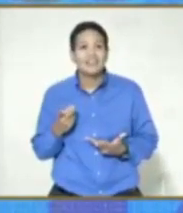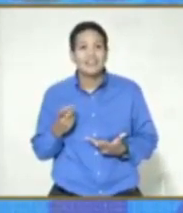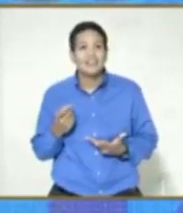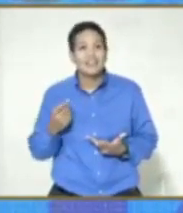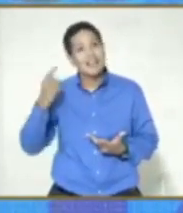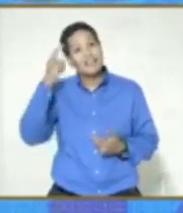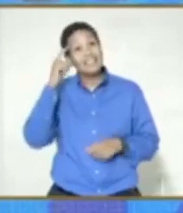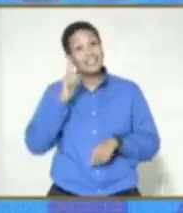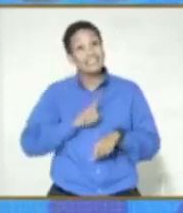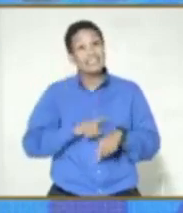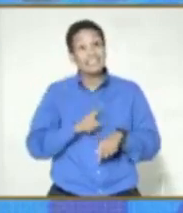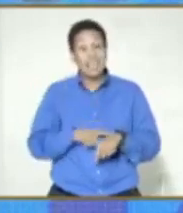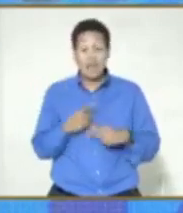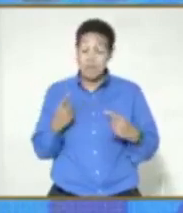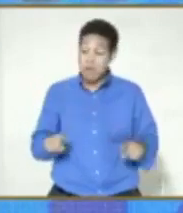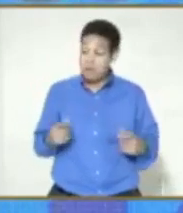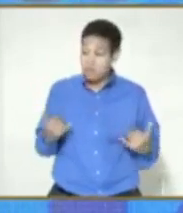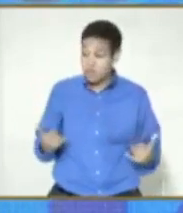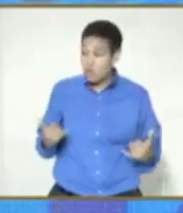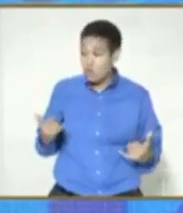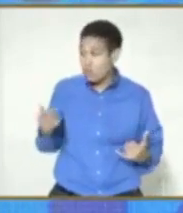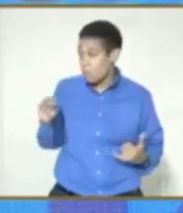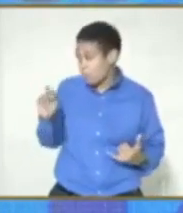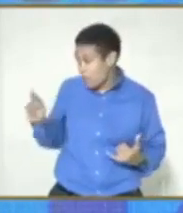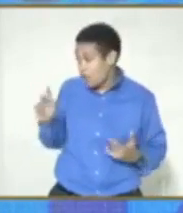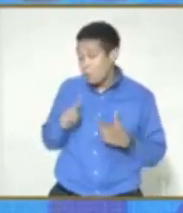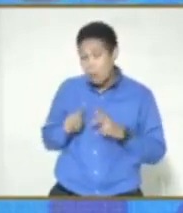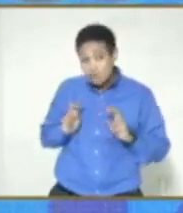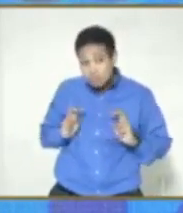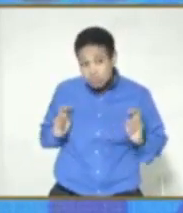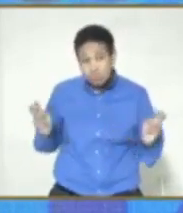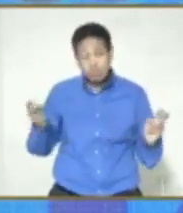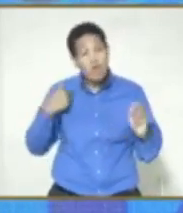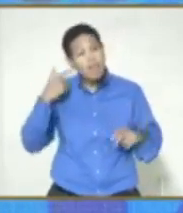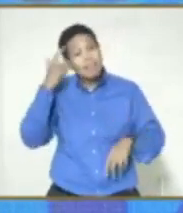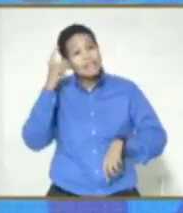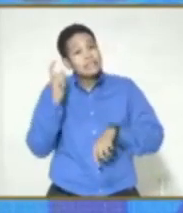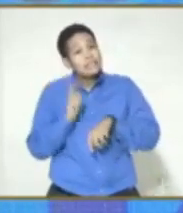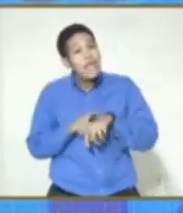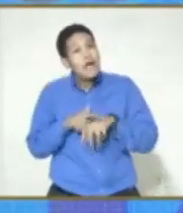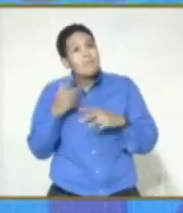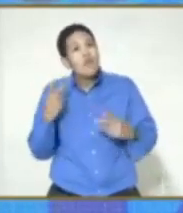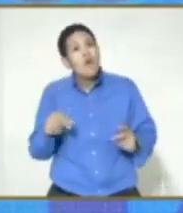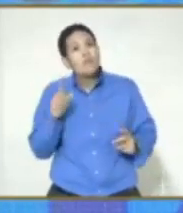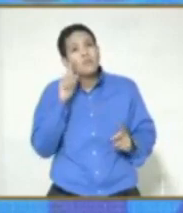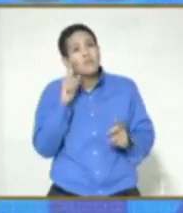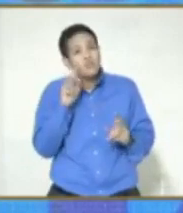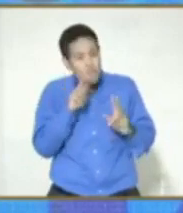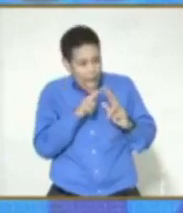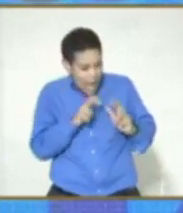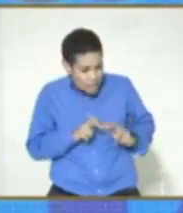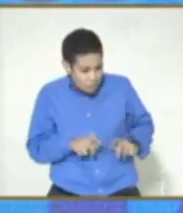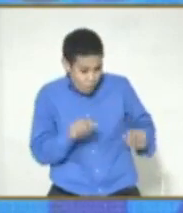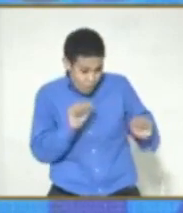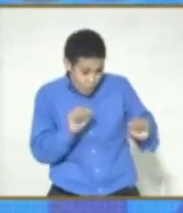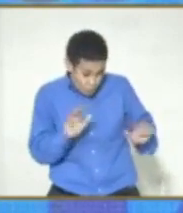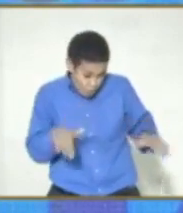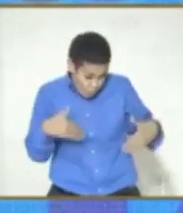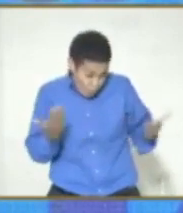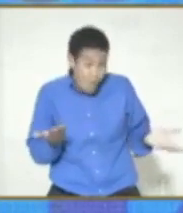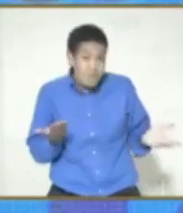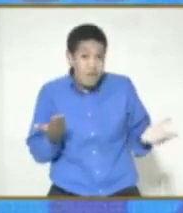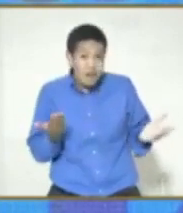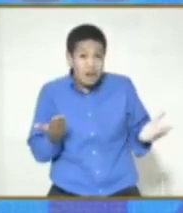mayors and other members of the panel, for us to explore this possibility of